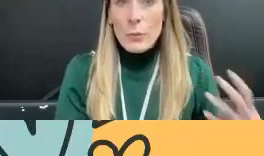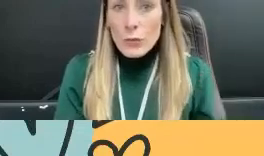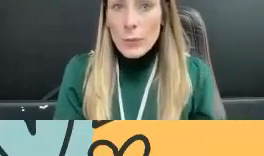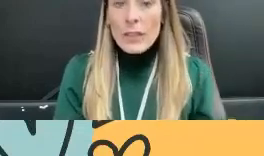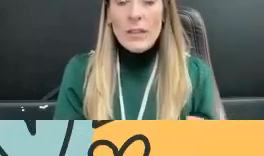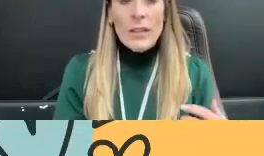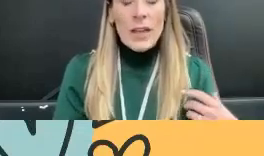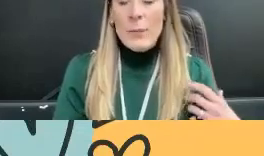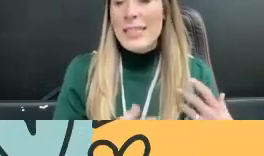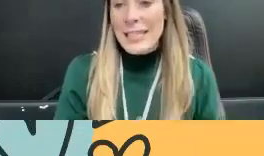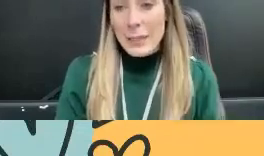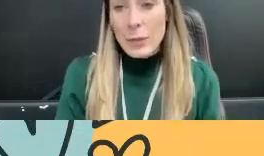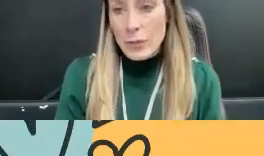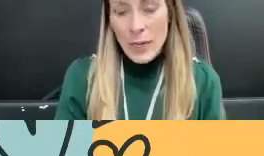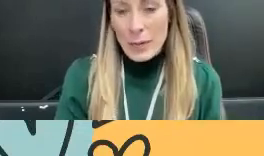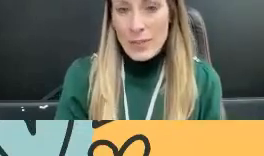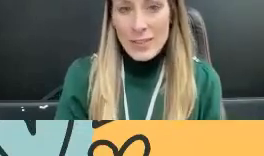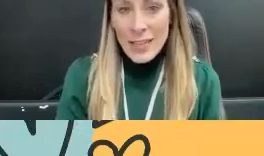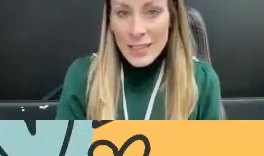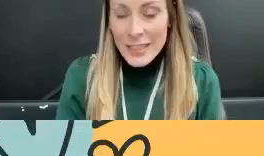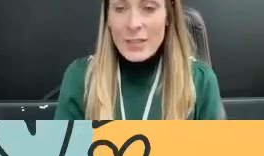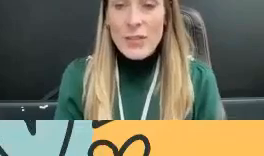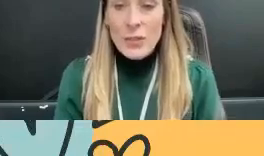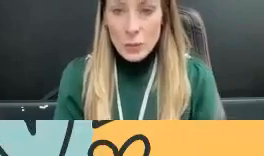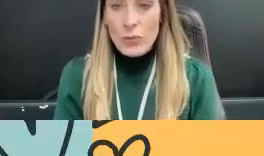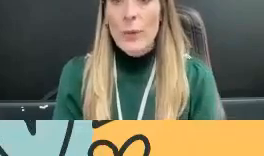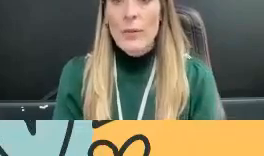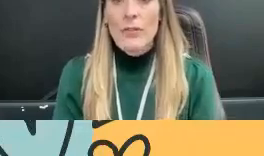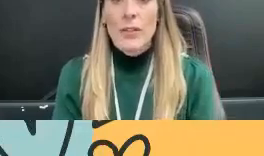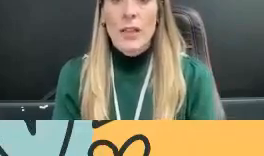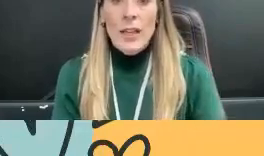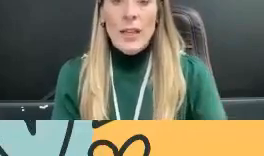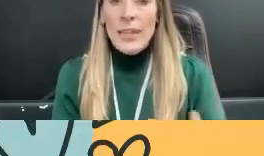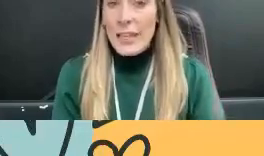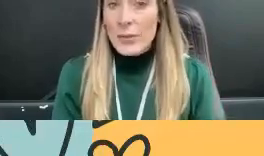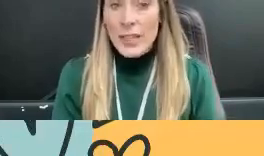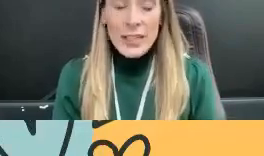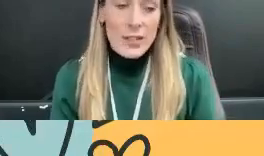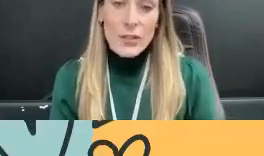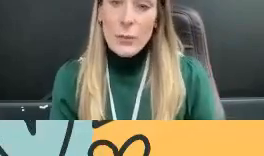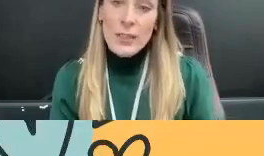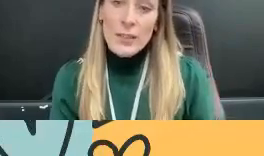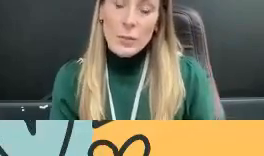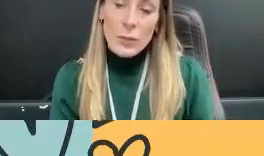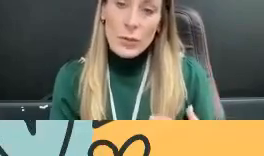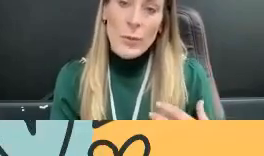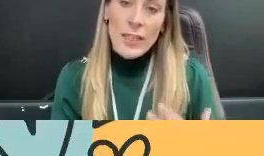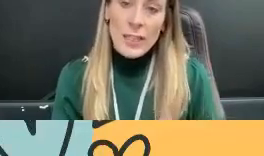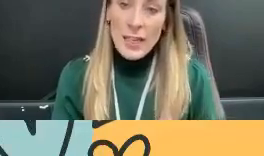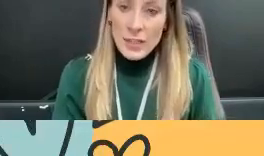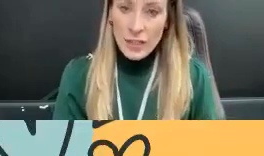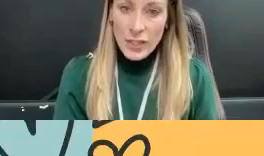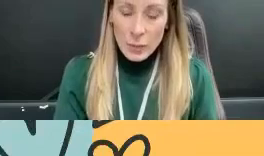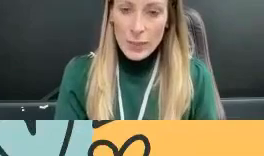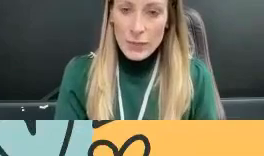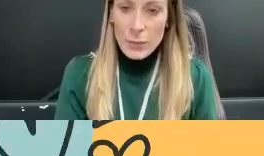so movement, and particularly movement outside, is so, so powerful. Being outside is useful because we know that